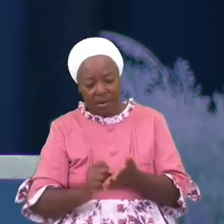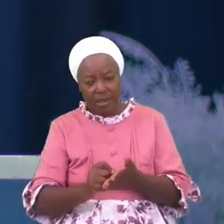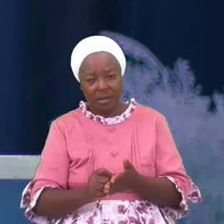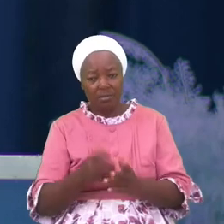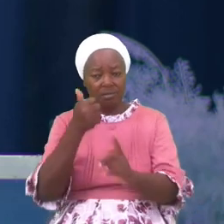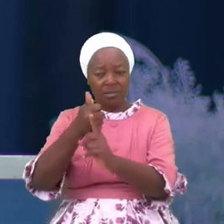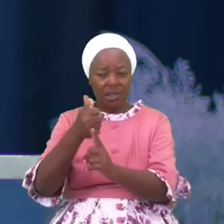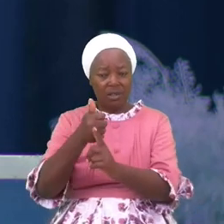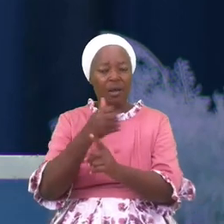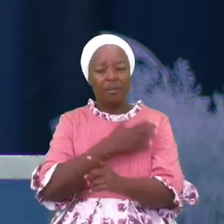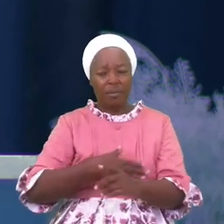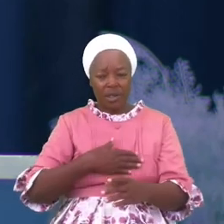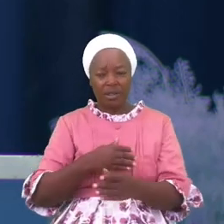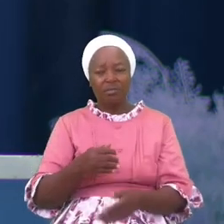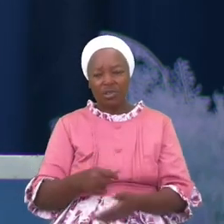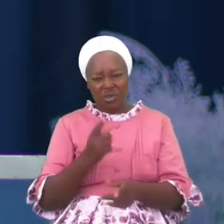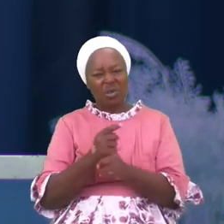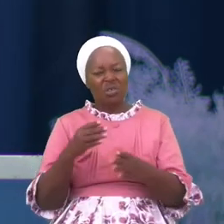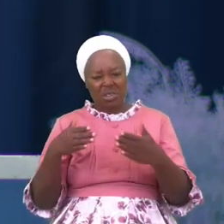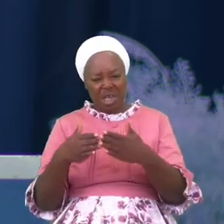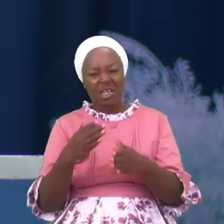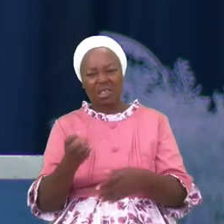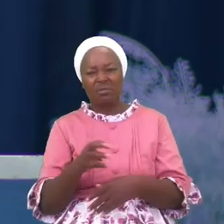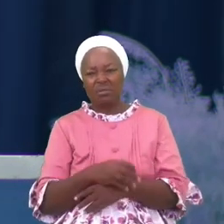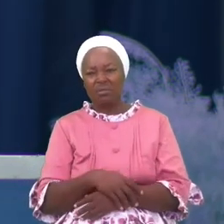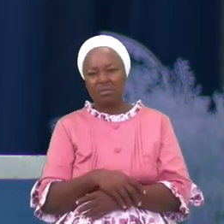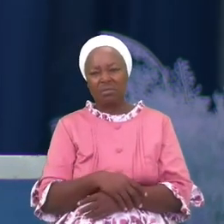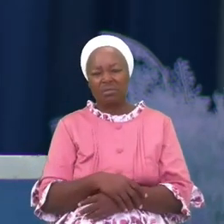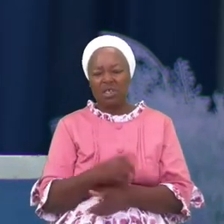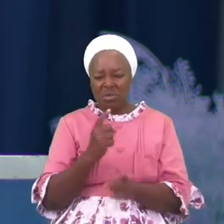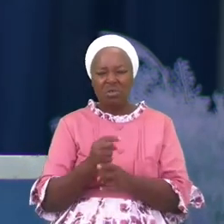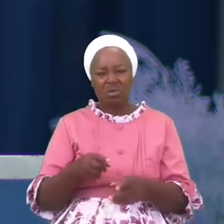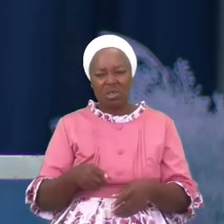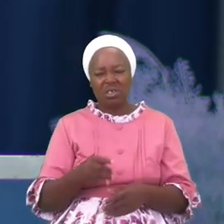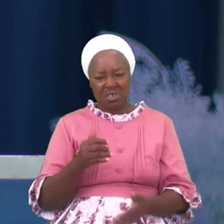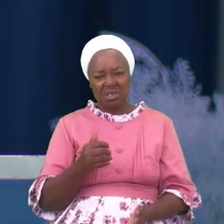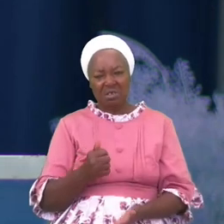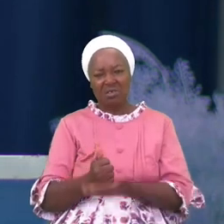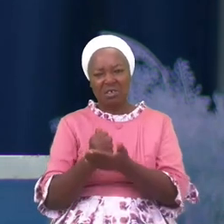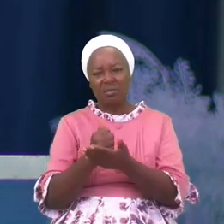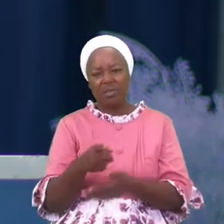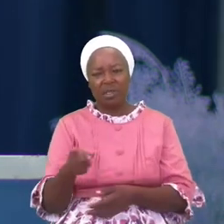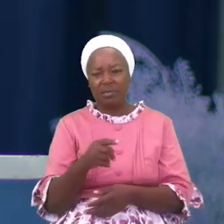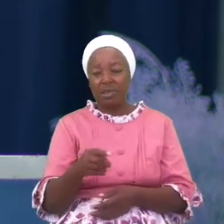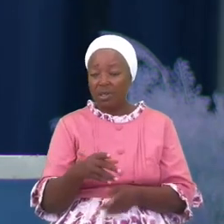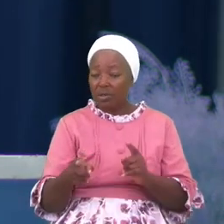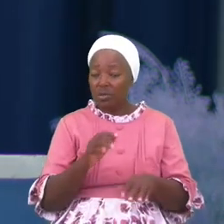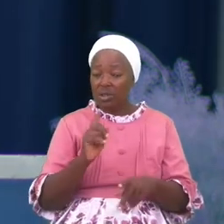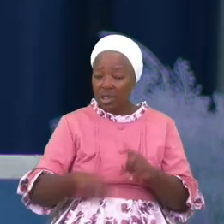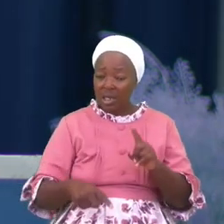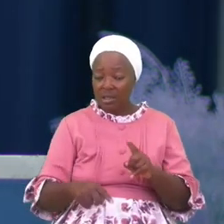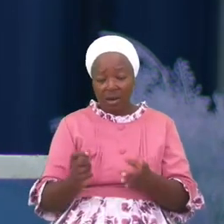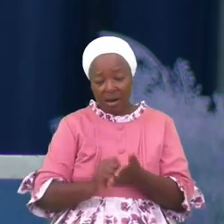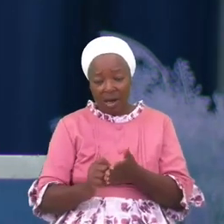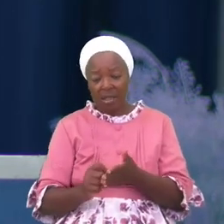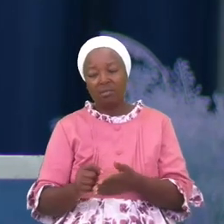Those who cannot write, you help them. Those who can write and they have their writing pen, please allow them